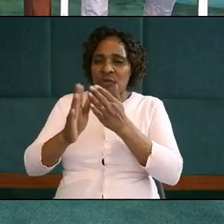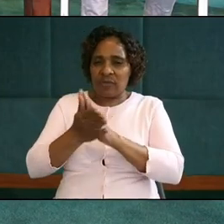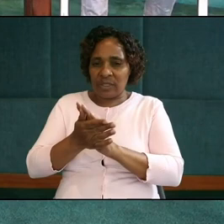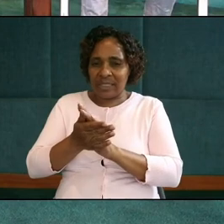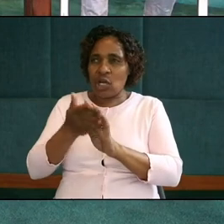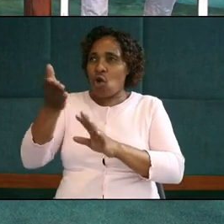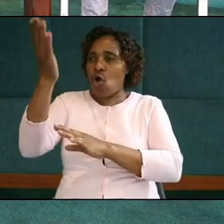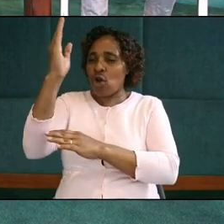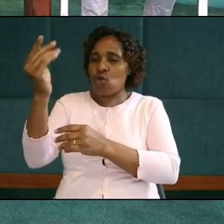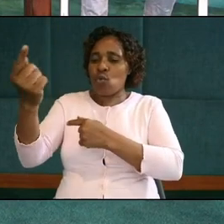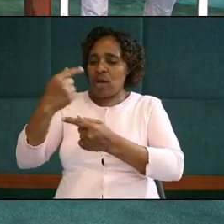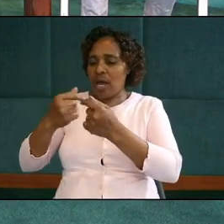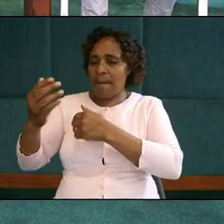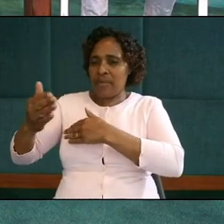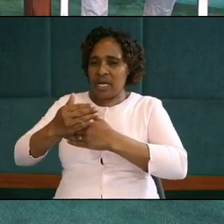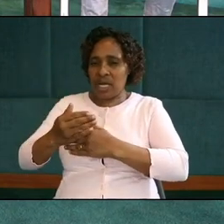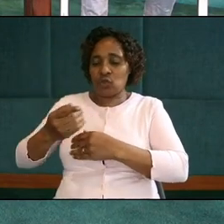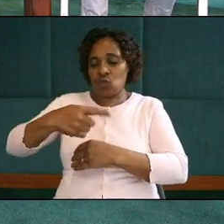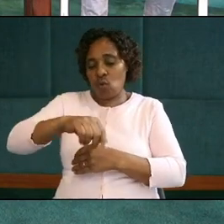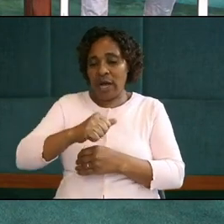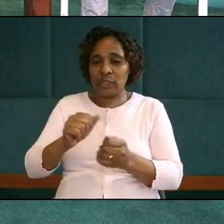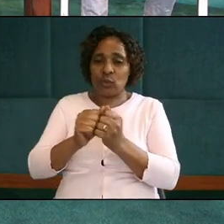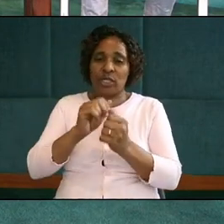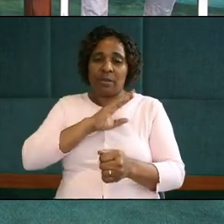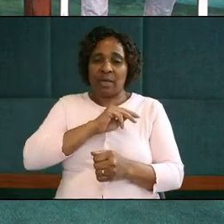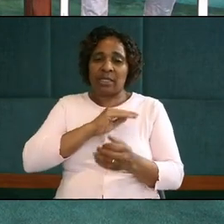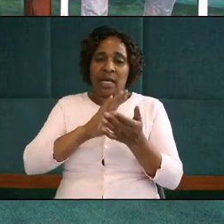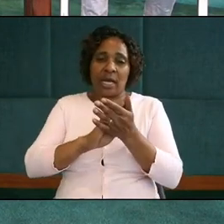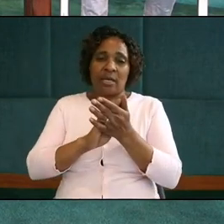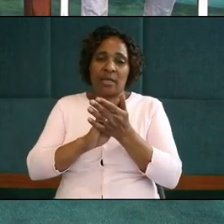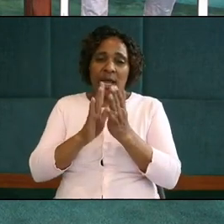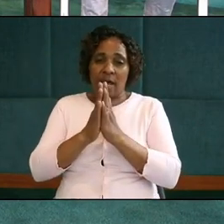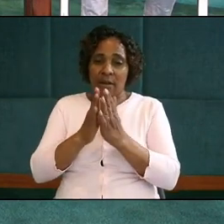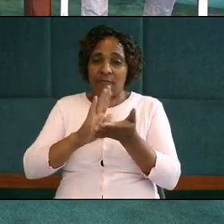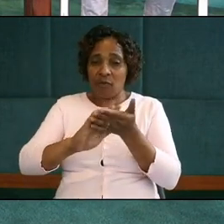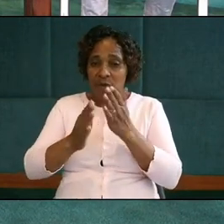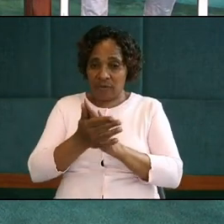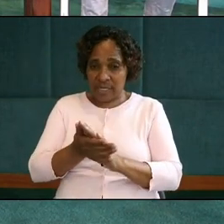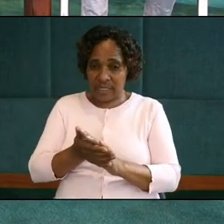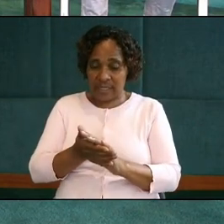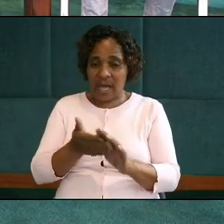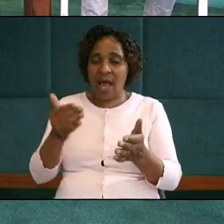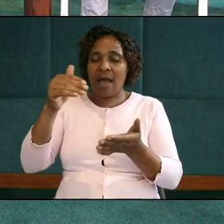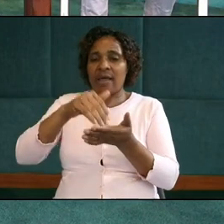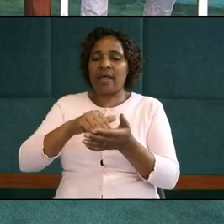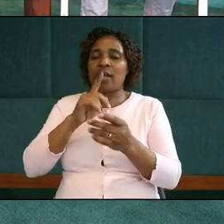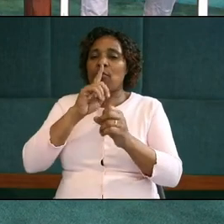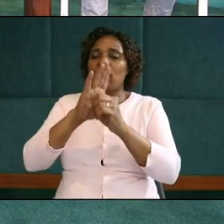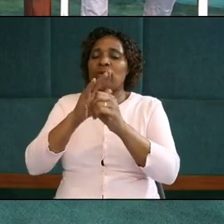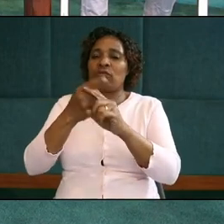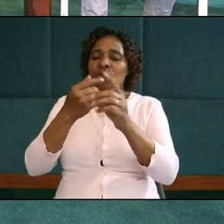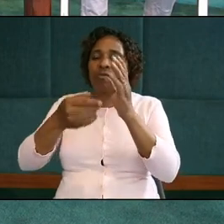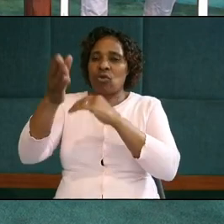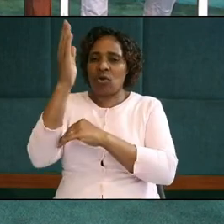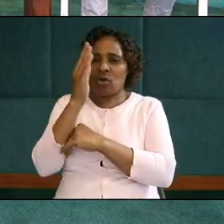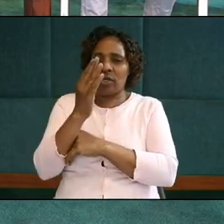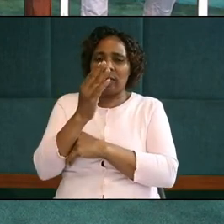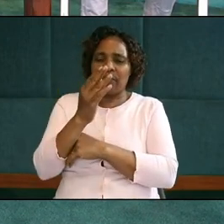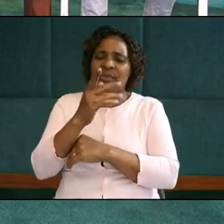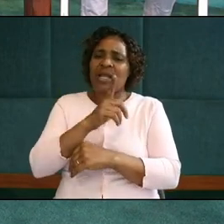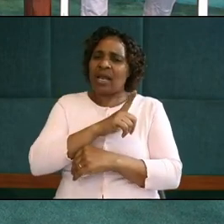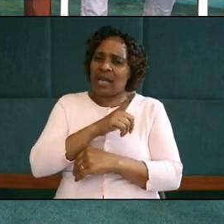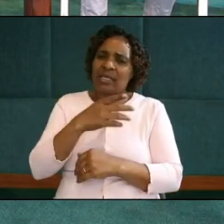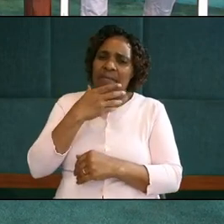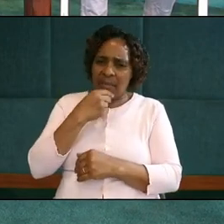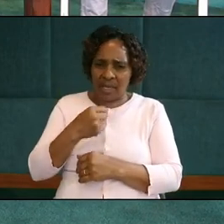to us with mercy and forgiveness. And it's just, again, another promise from God. You know, ladies and gentlemen,